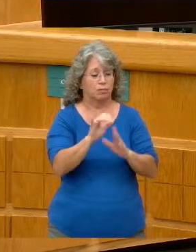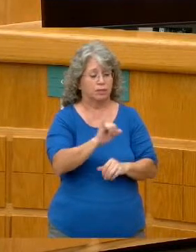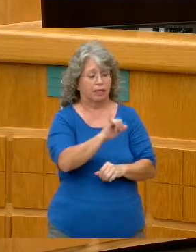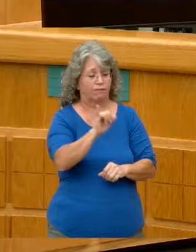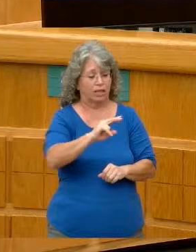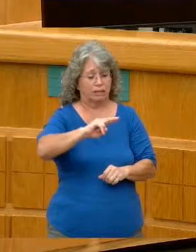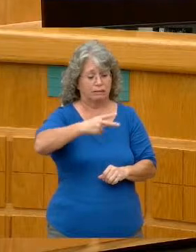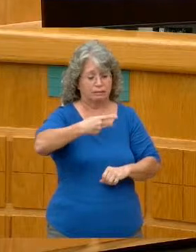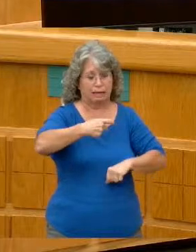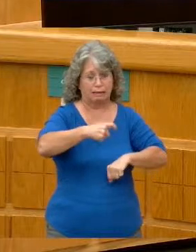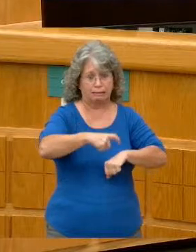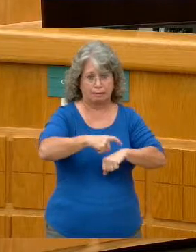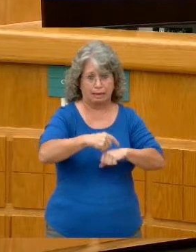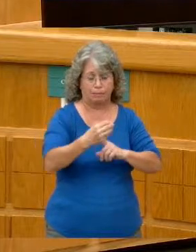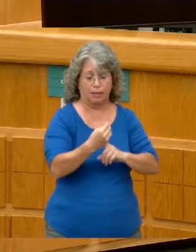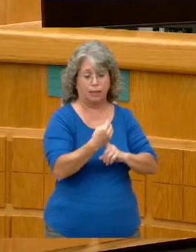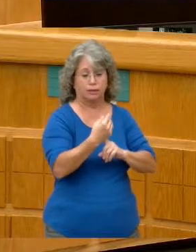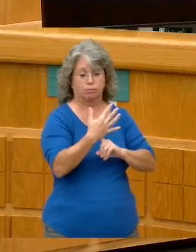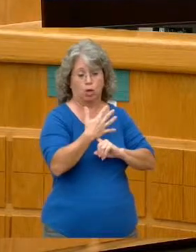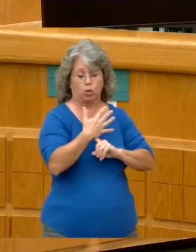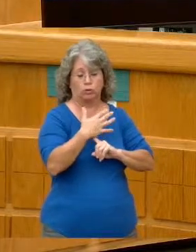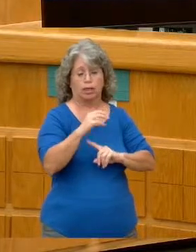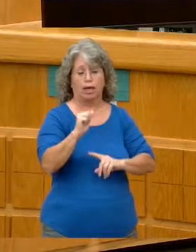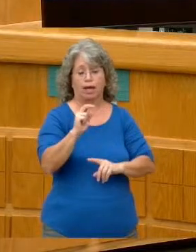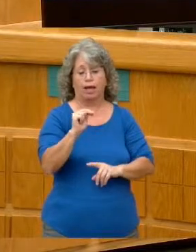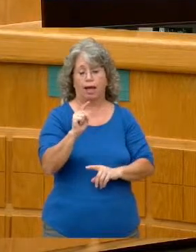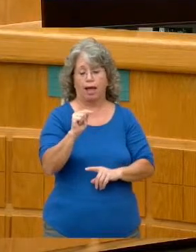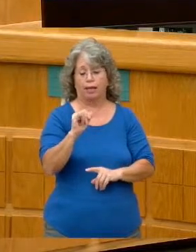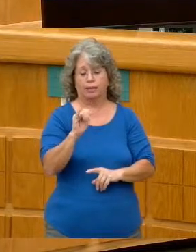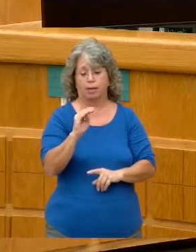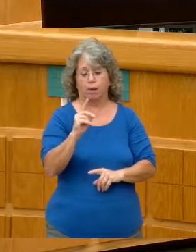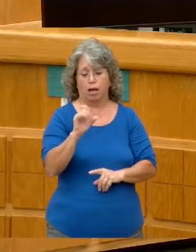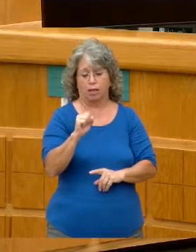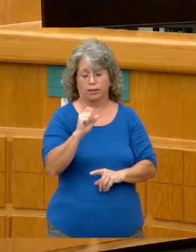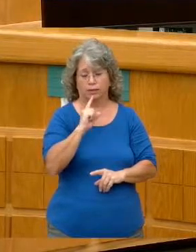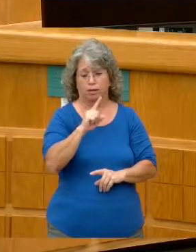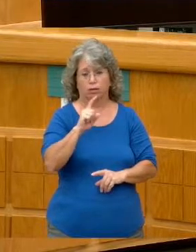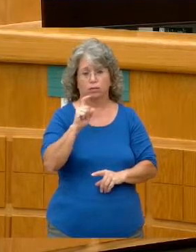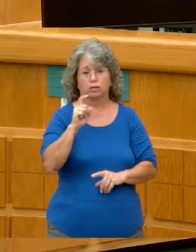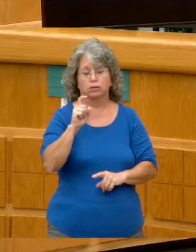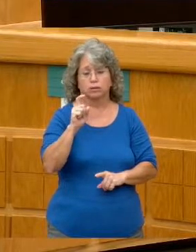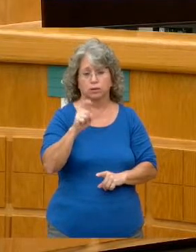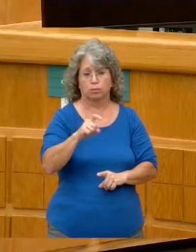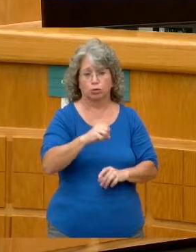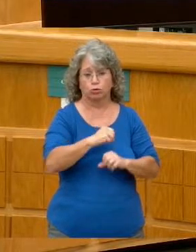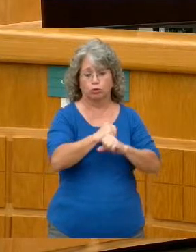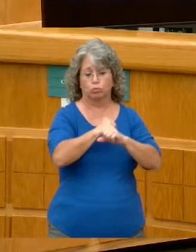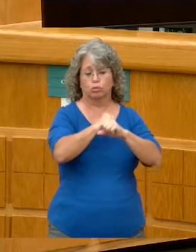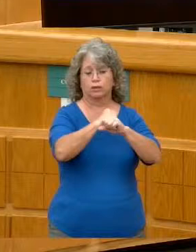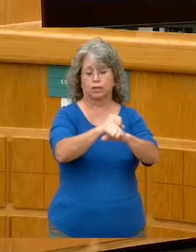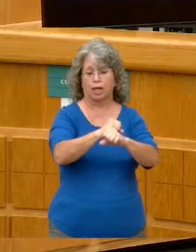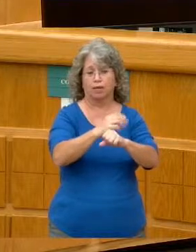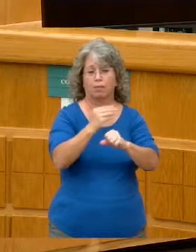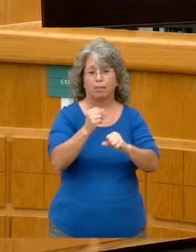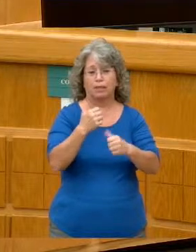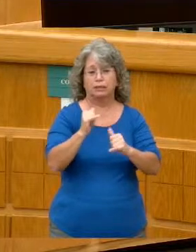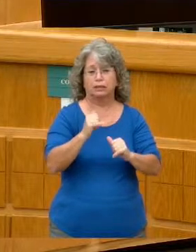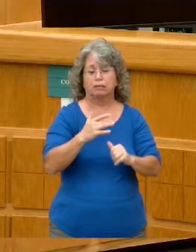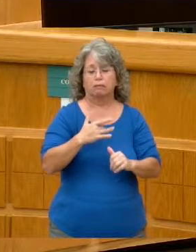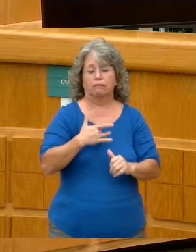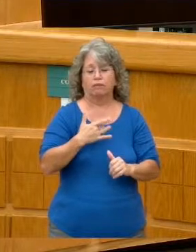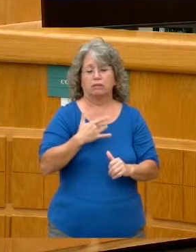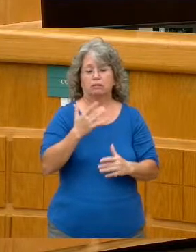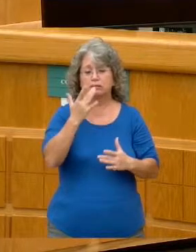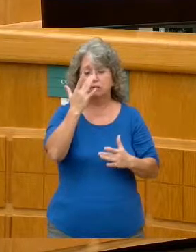COVID infection, let's say if you're exposed to it, the antibodies are supposed to protect that, and the severity